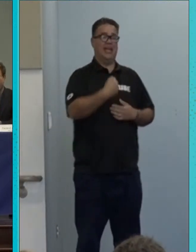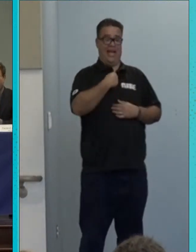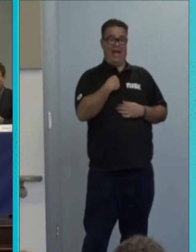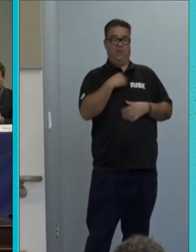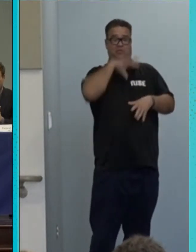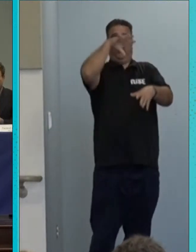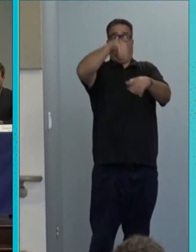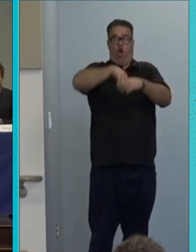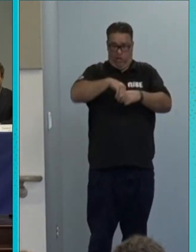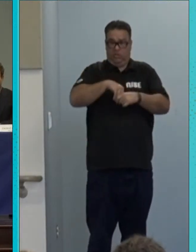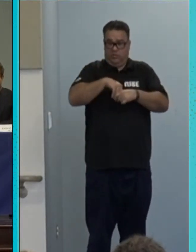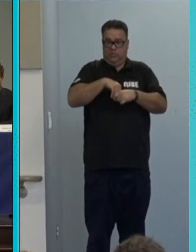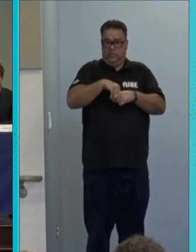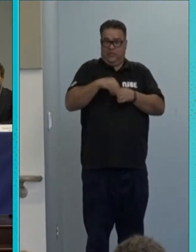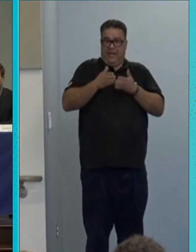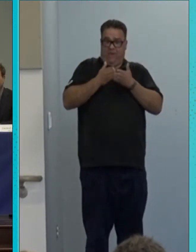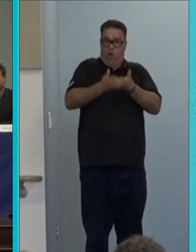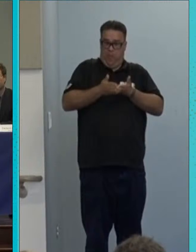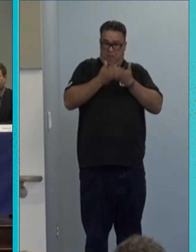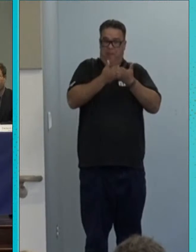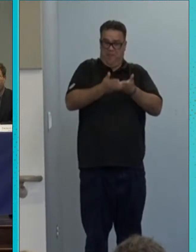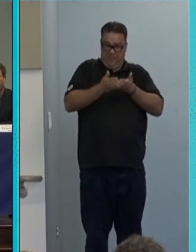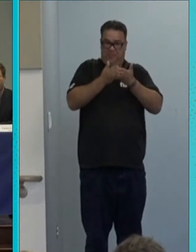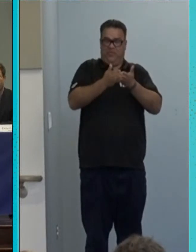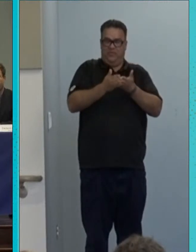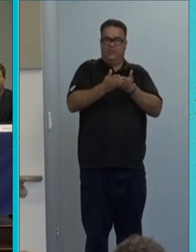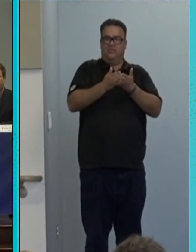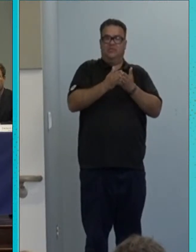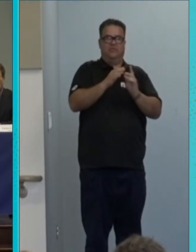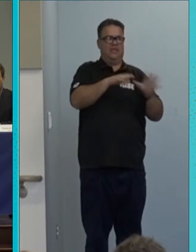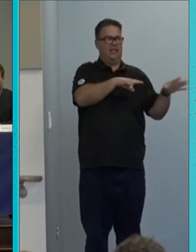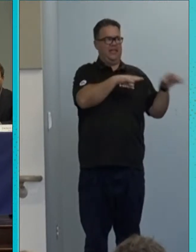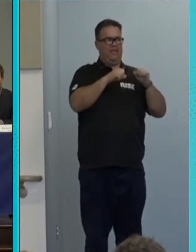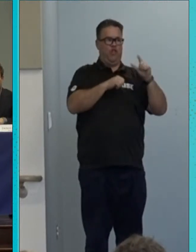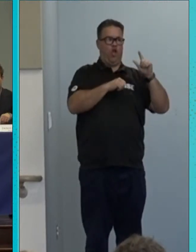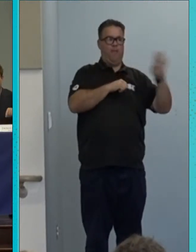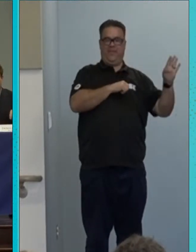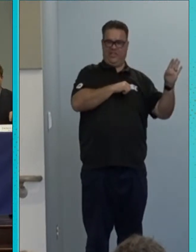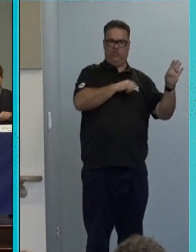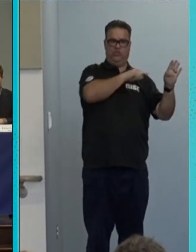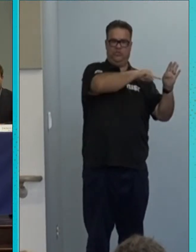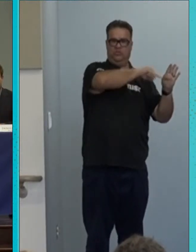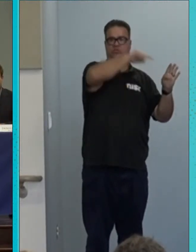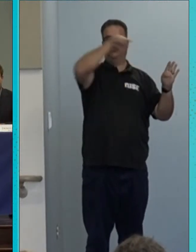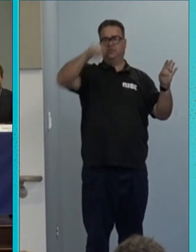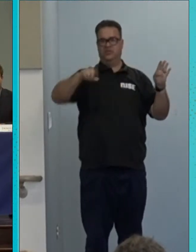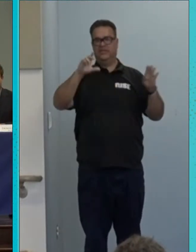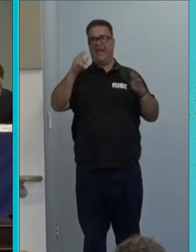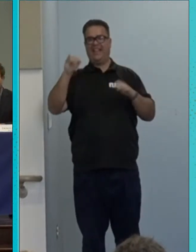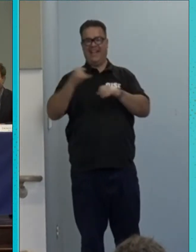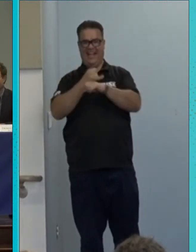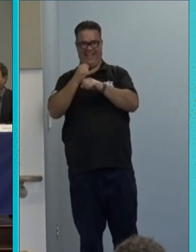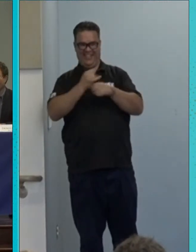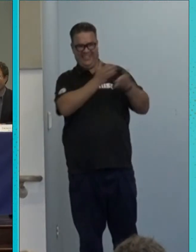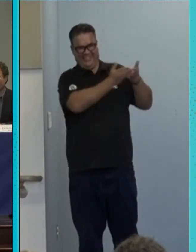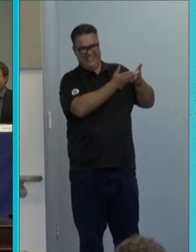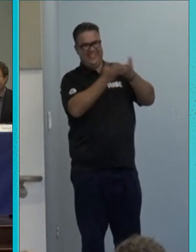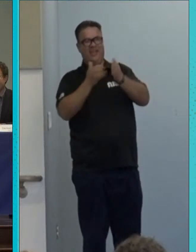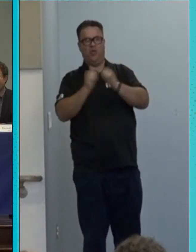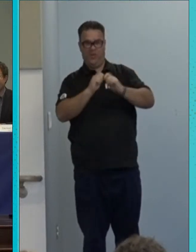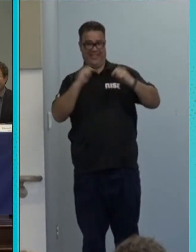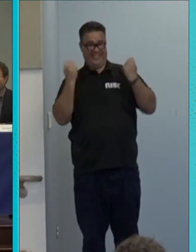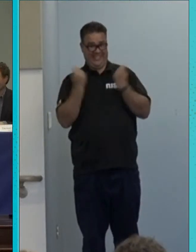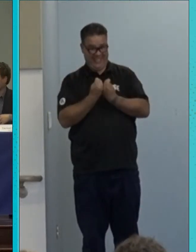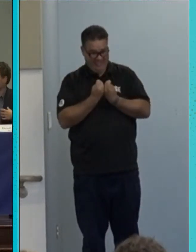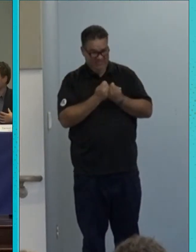on the ferry from Long Beach to Catalina Island with the